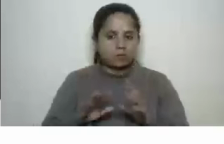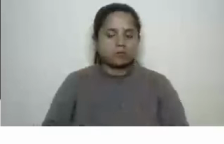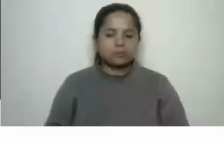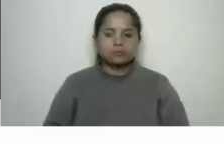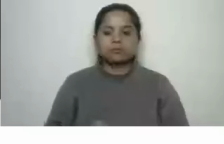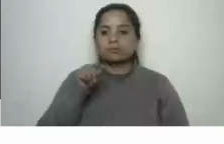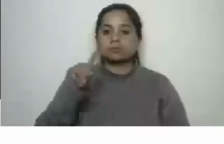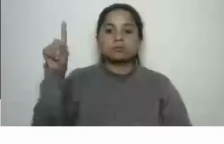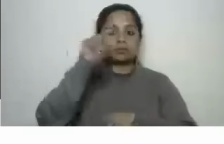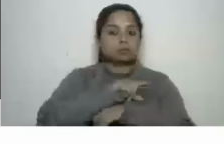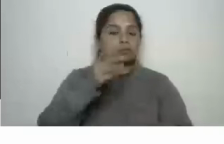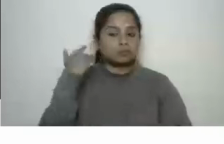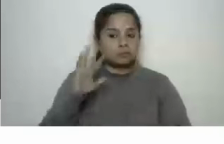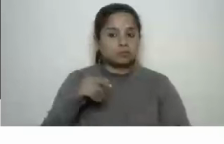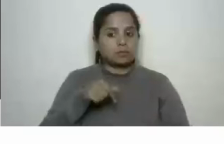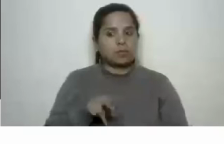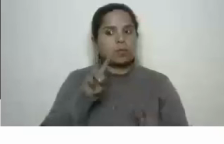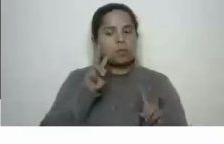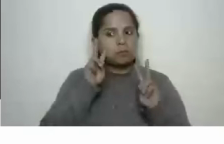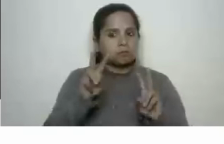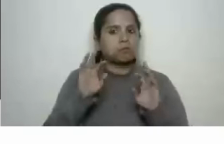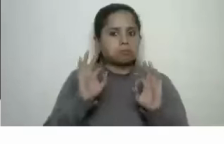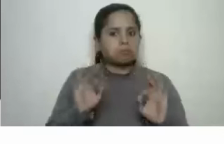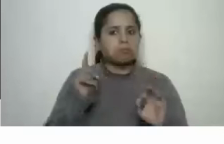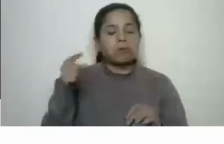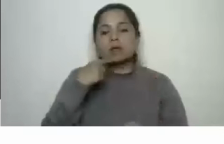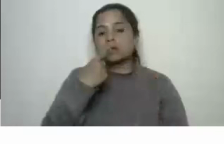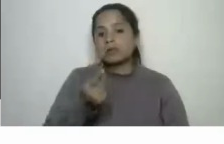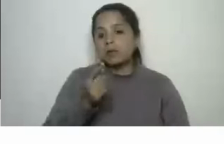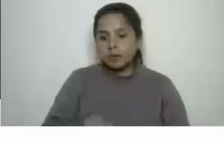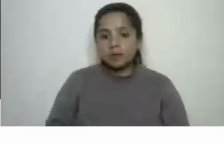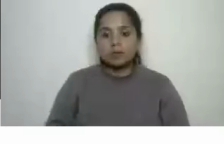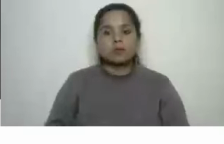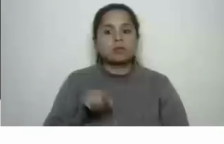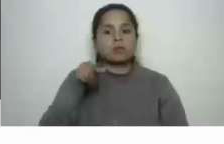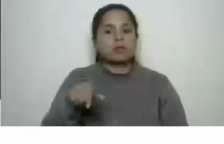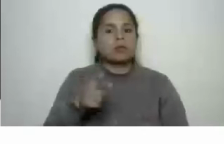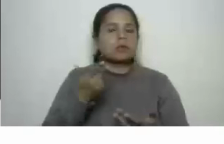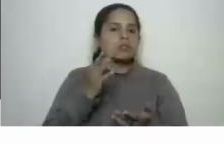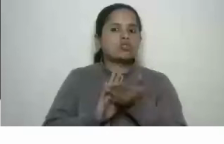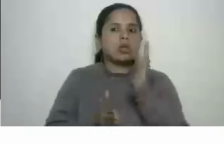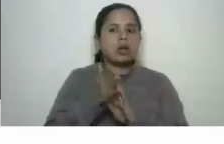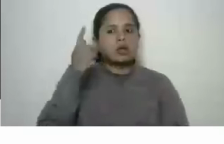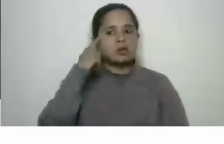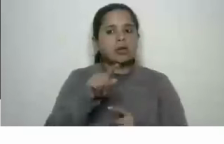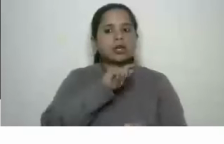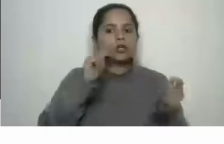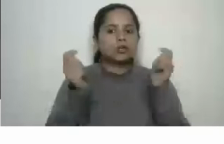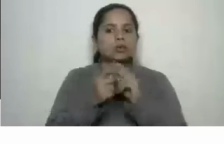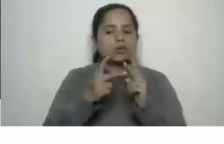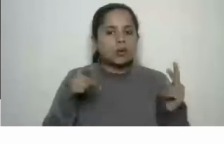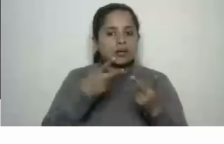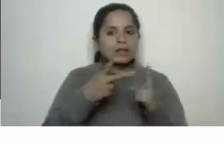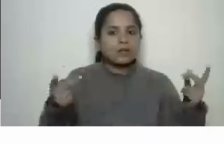on that day made a nice observation, as she said that it is really challenging to transform this